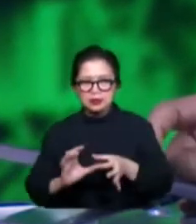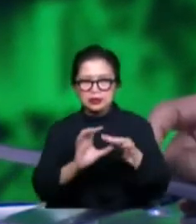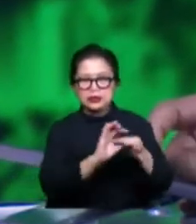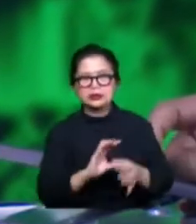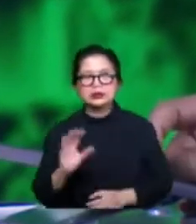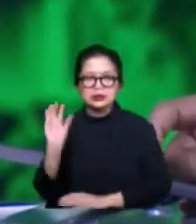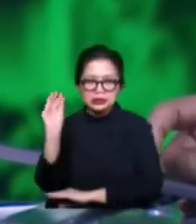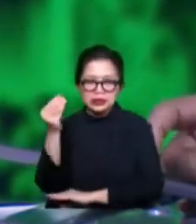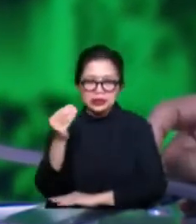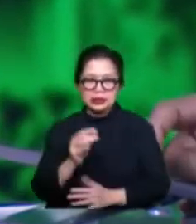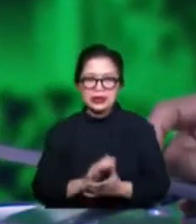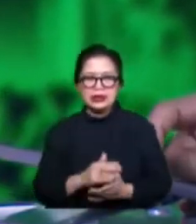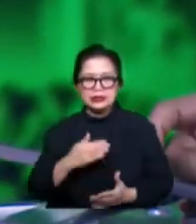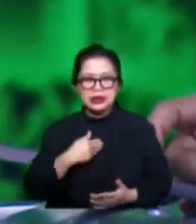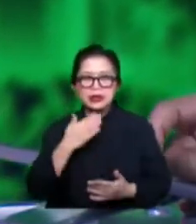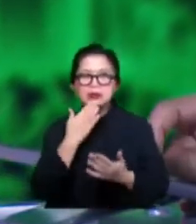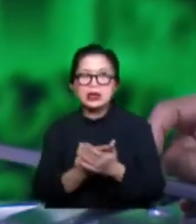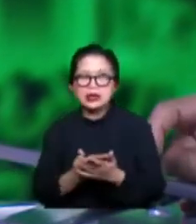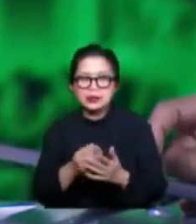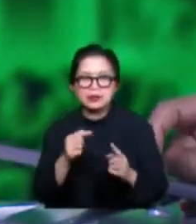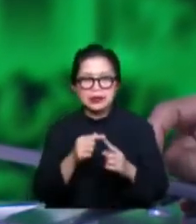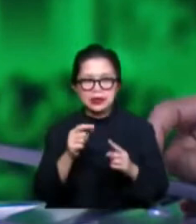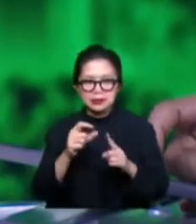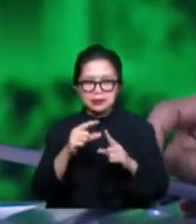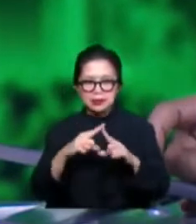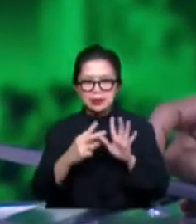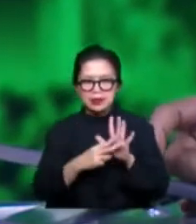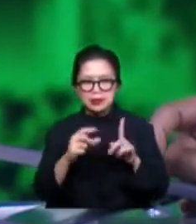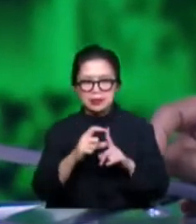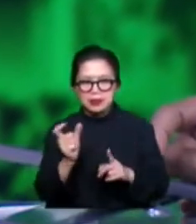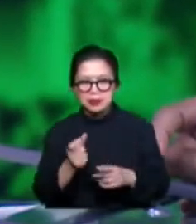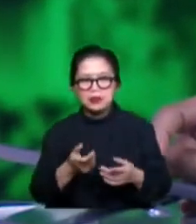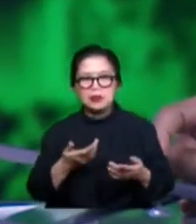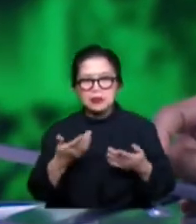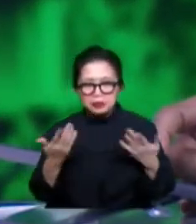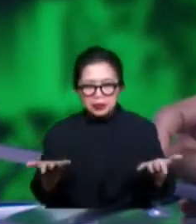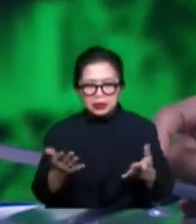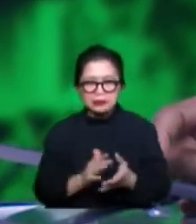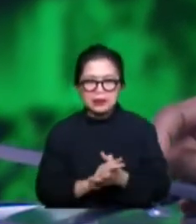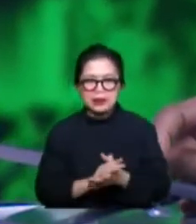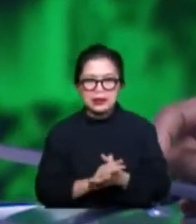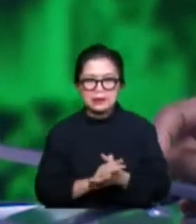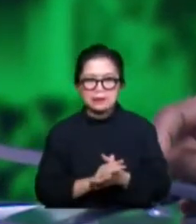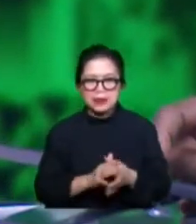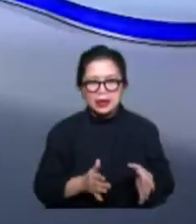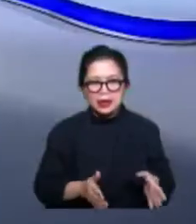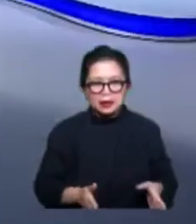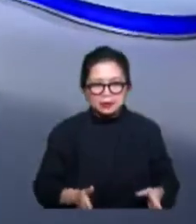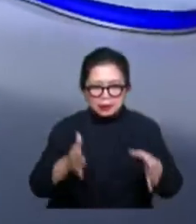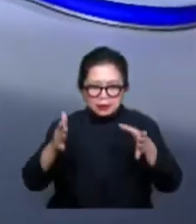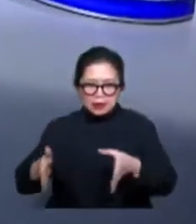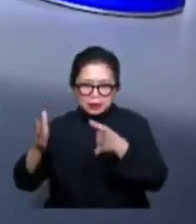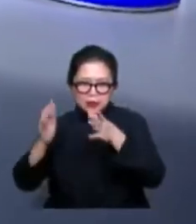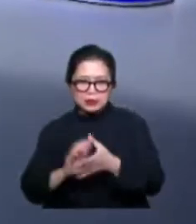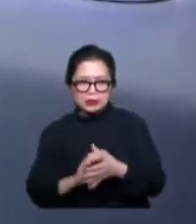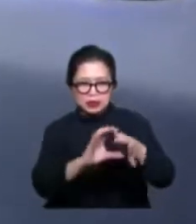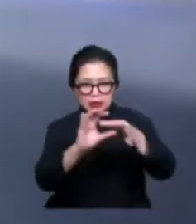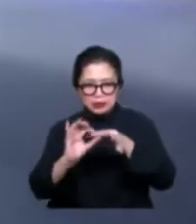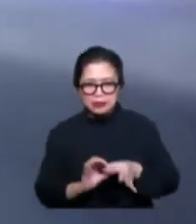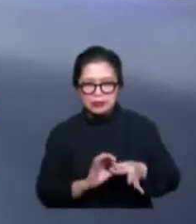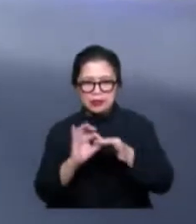citizen awareness? We need the citizen to collaborate with us. How to build the citizen awareness to promote urban public health?